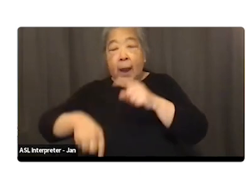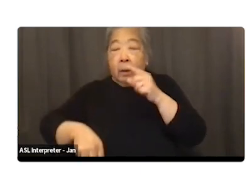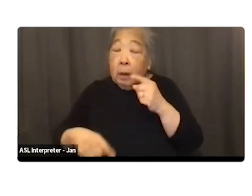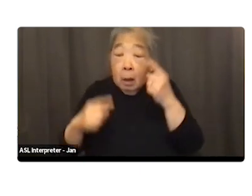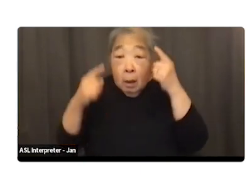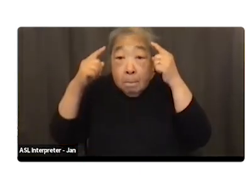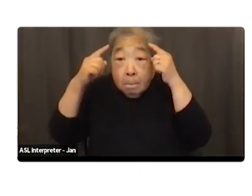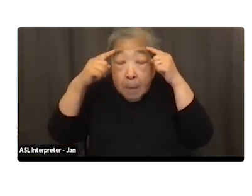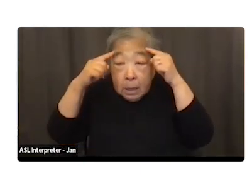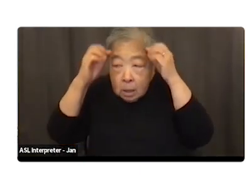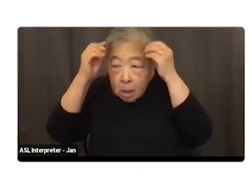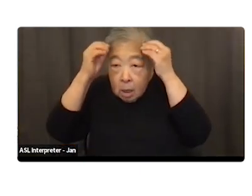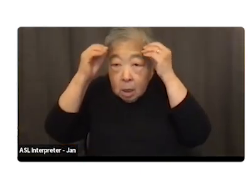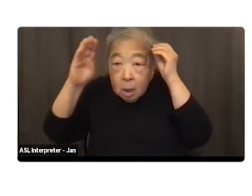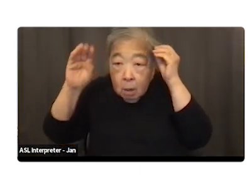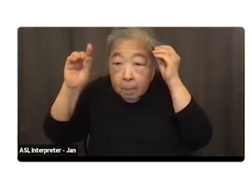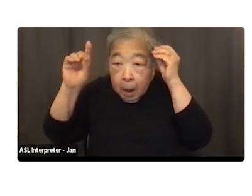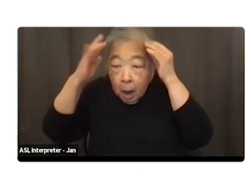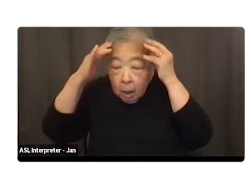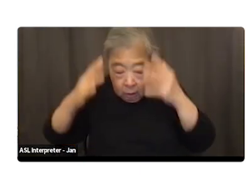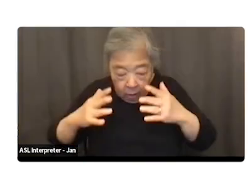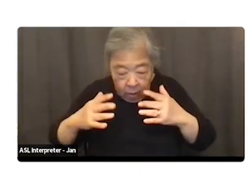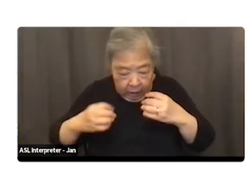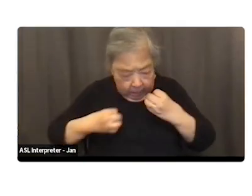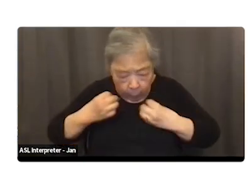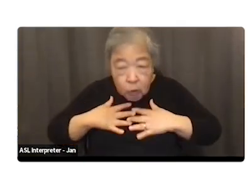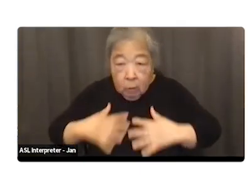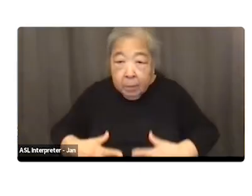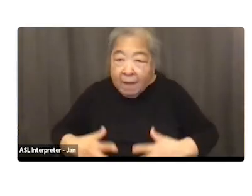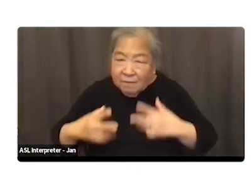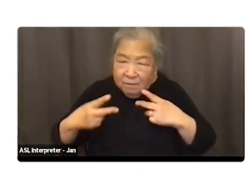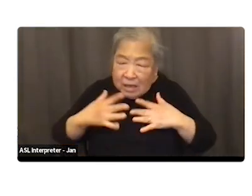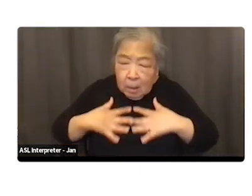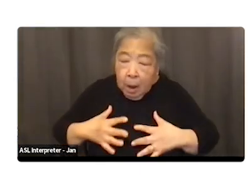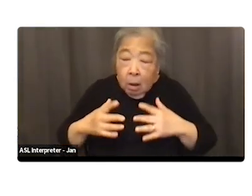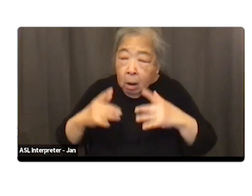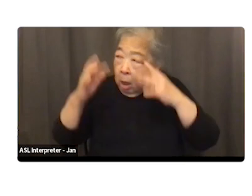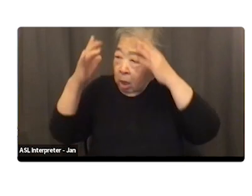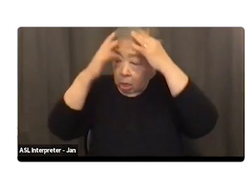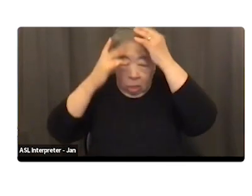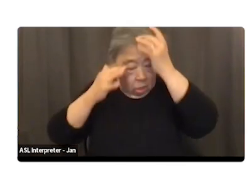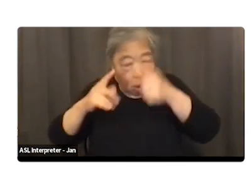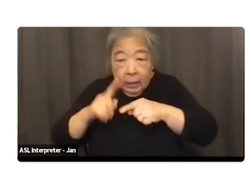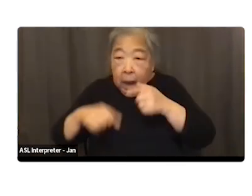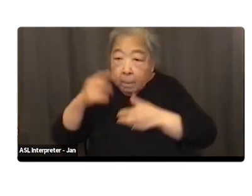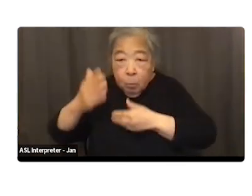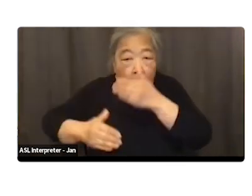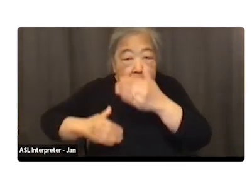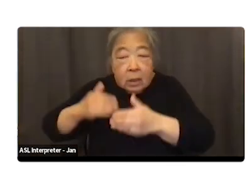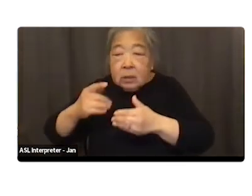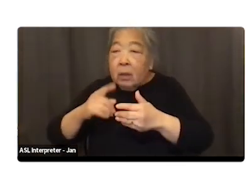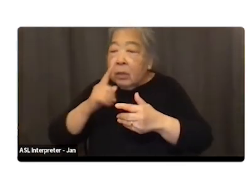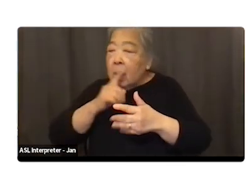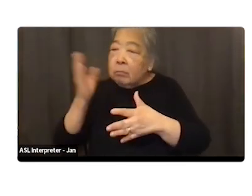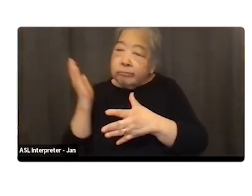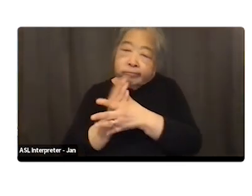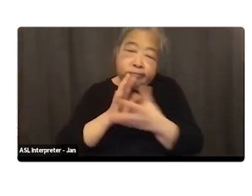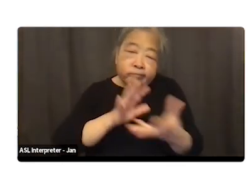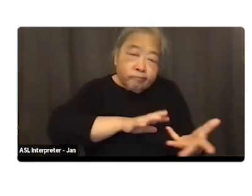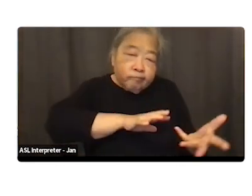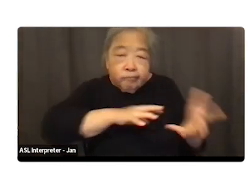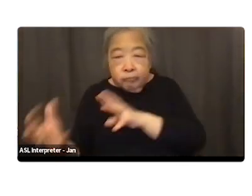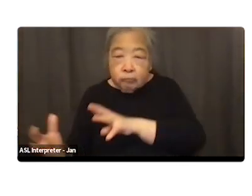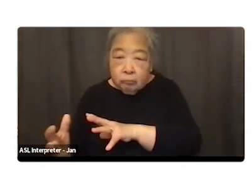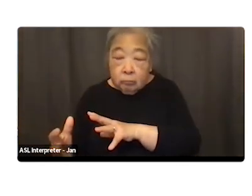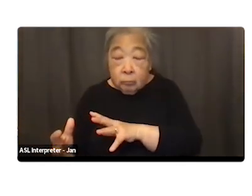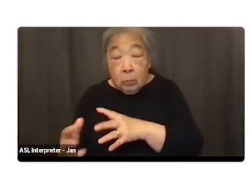physical body and emotional body can't process it, it interferes with the entire circuitry of what makes us